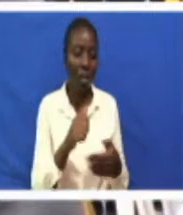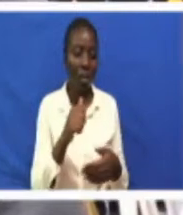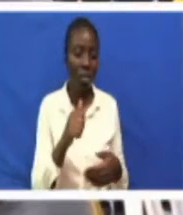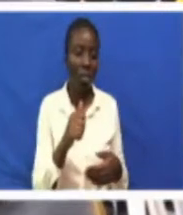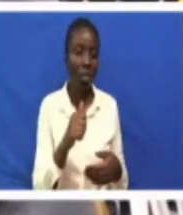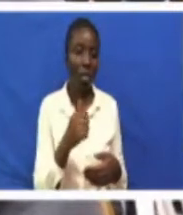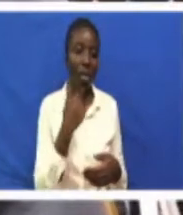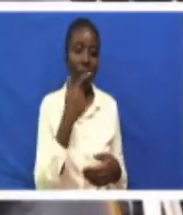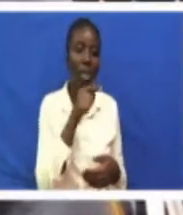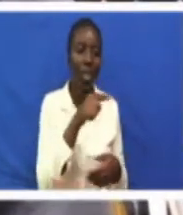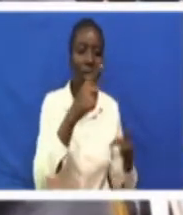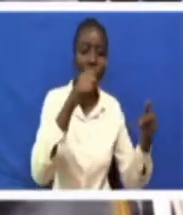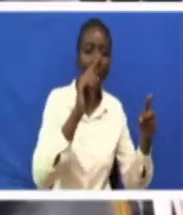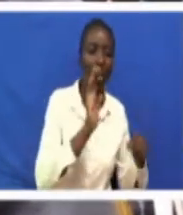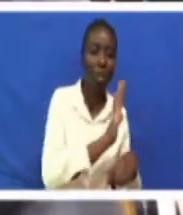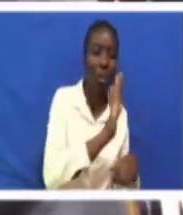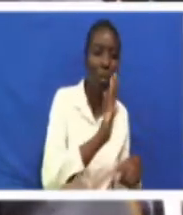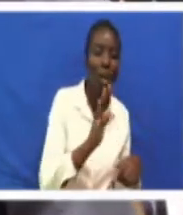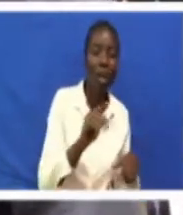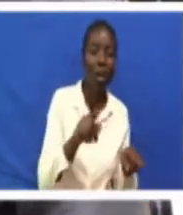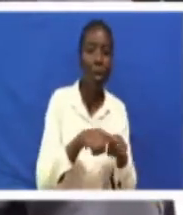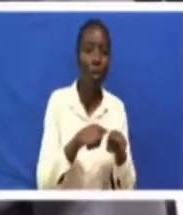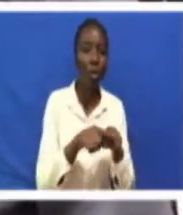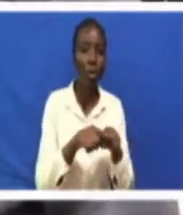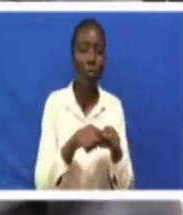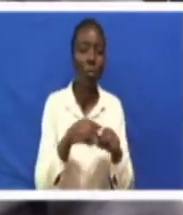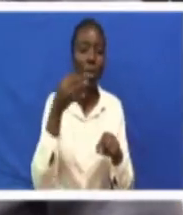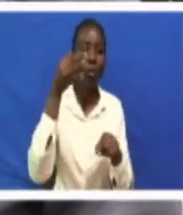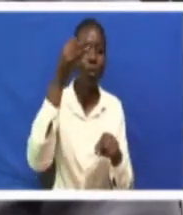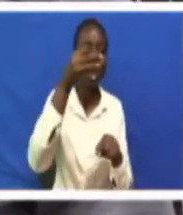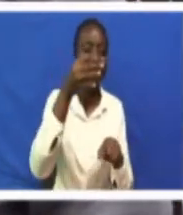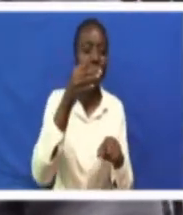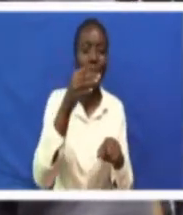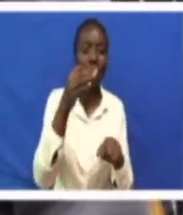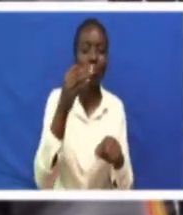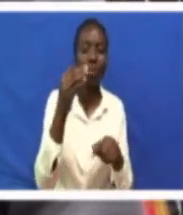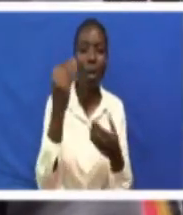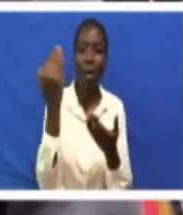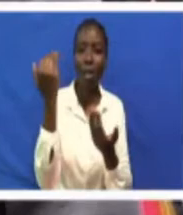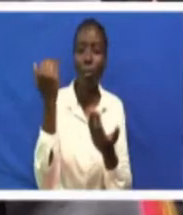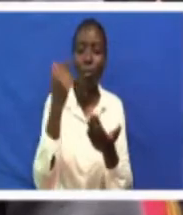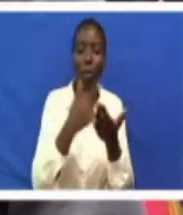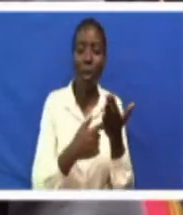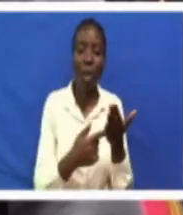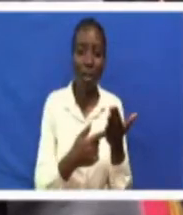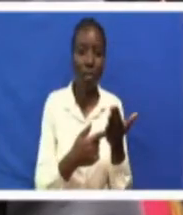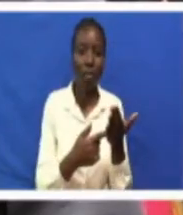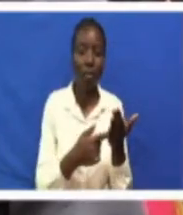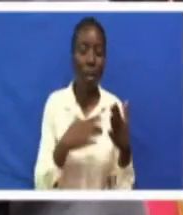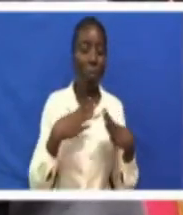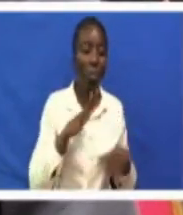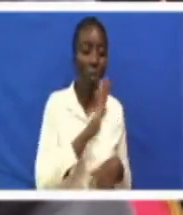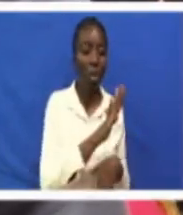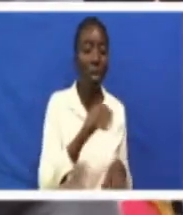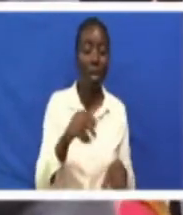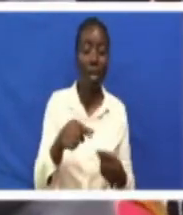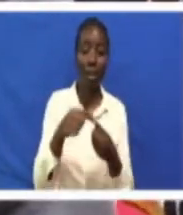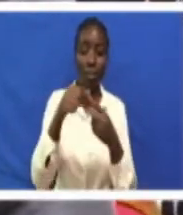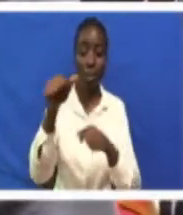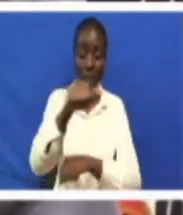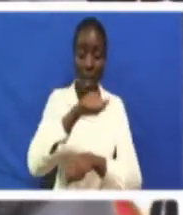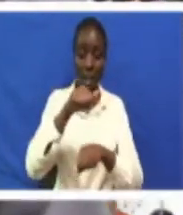these are your your successes and looking are looking forward what plans do you have for your people especially here in that accidents and in the country